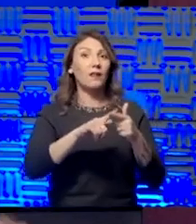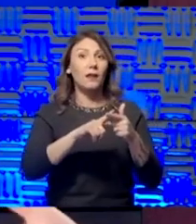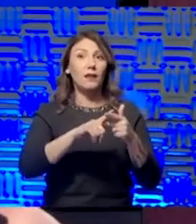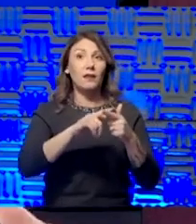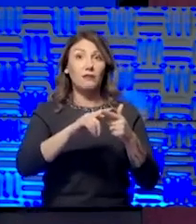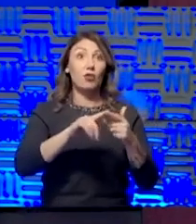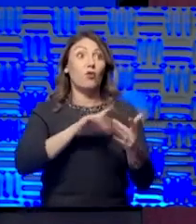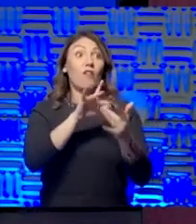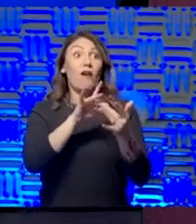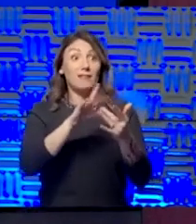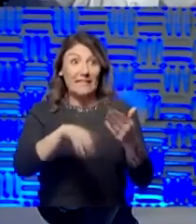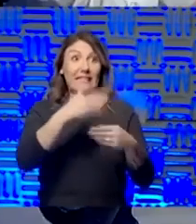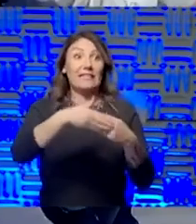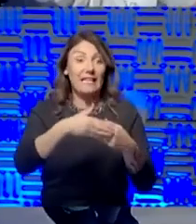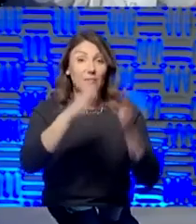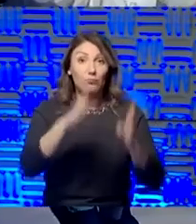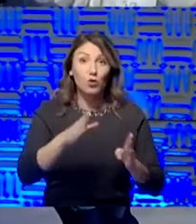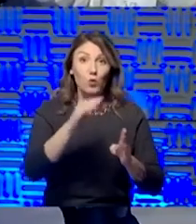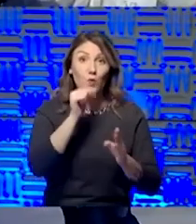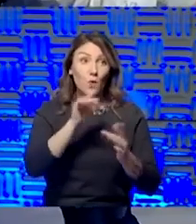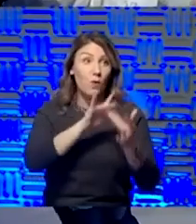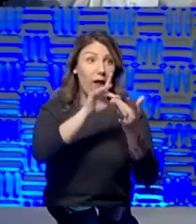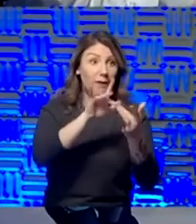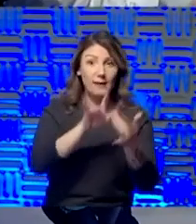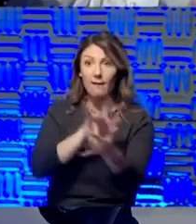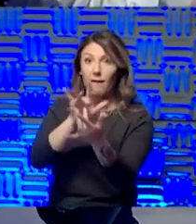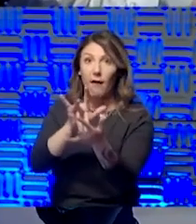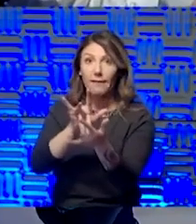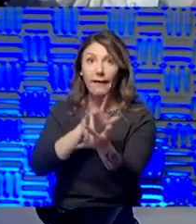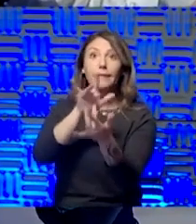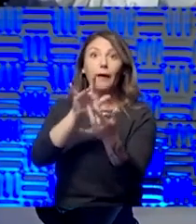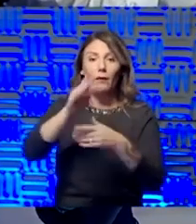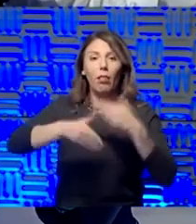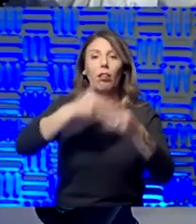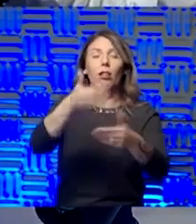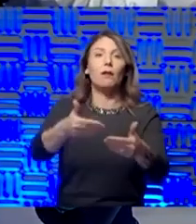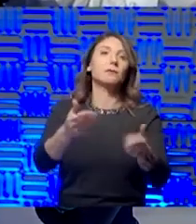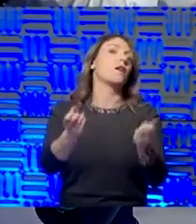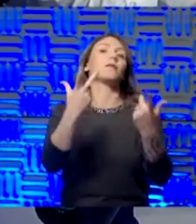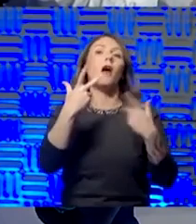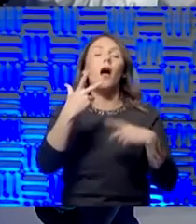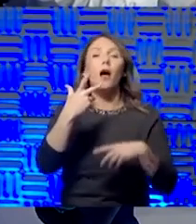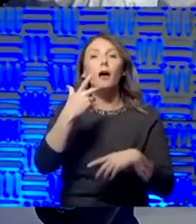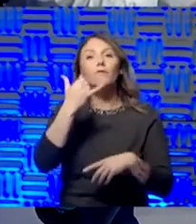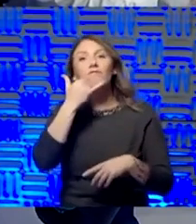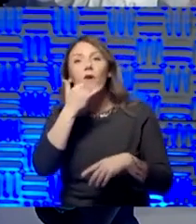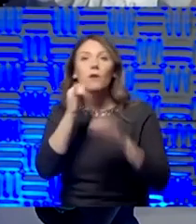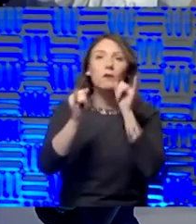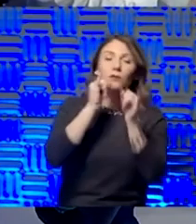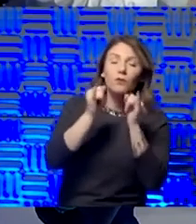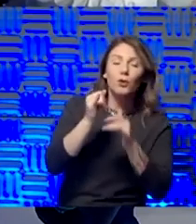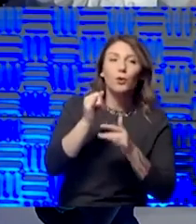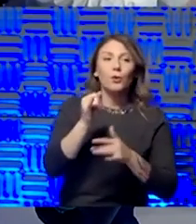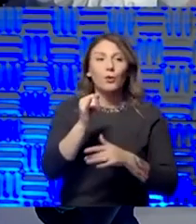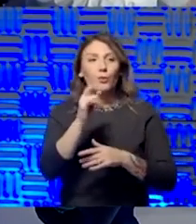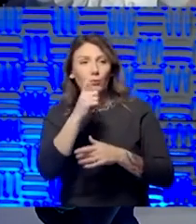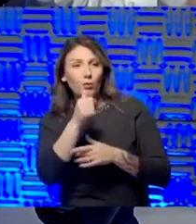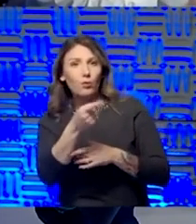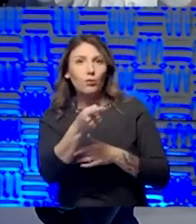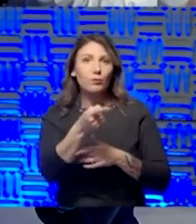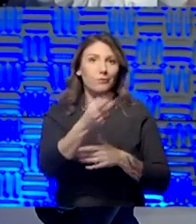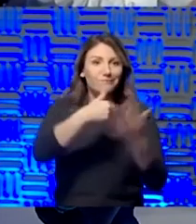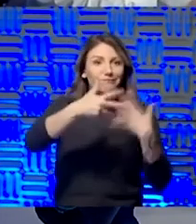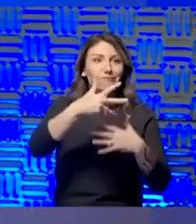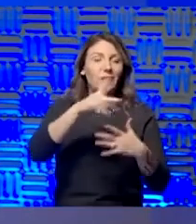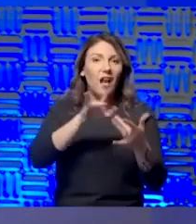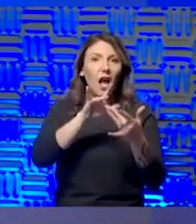Dana. Yeah, that's it. It's a lot of meticulous phone interviews. Where have you been? Who have you been in contact with? And then